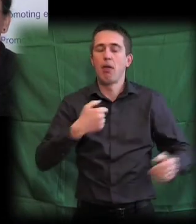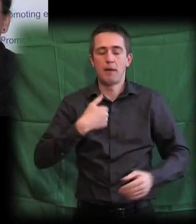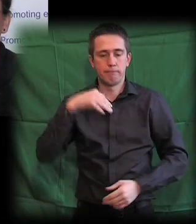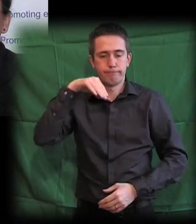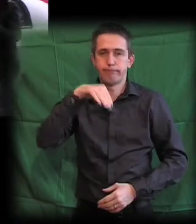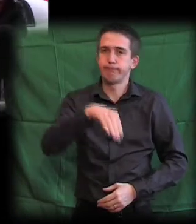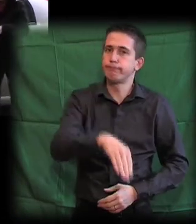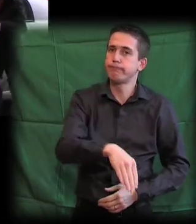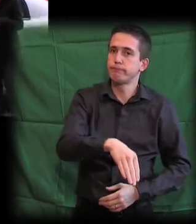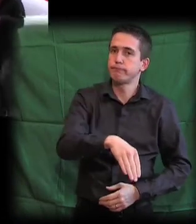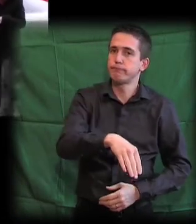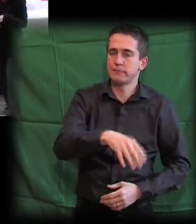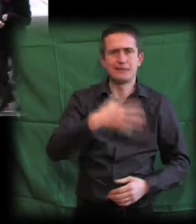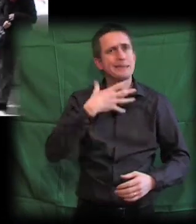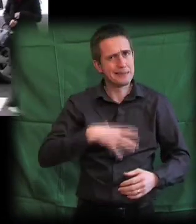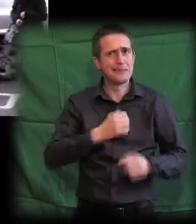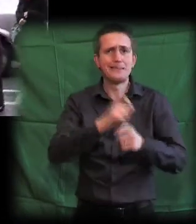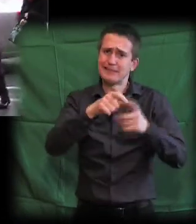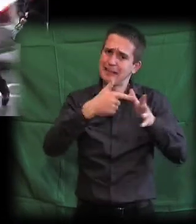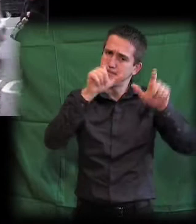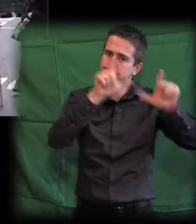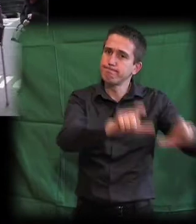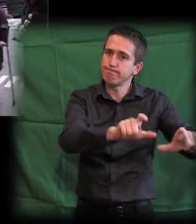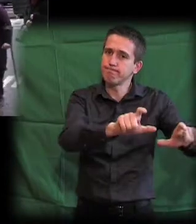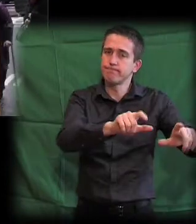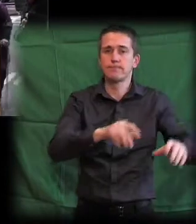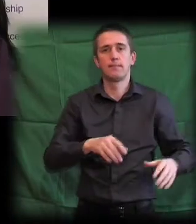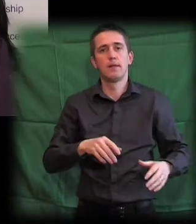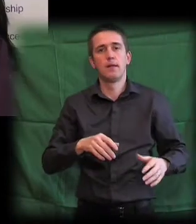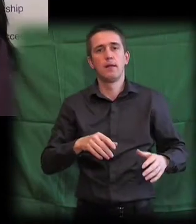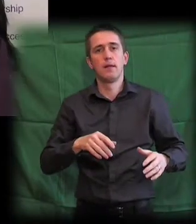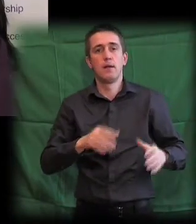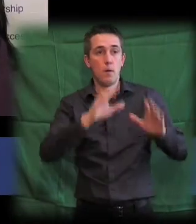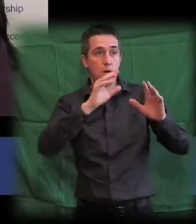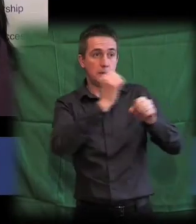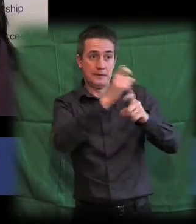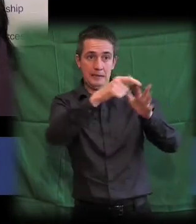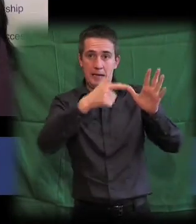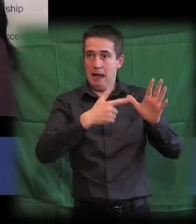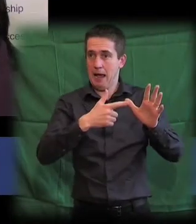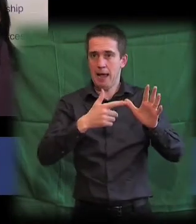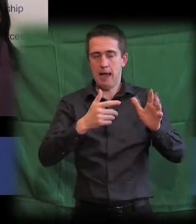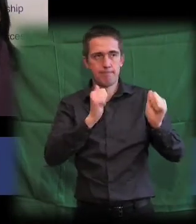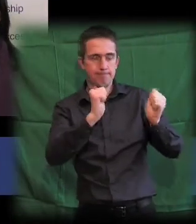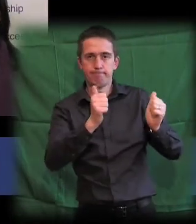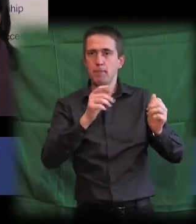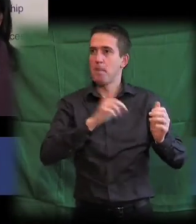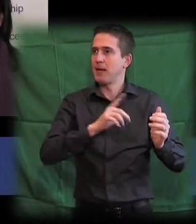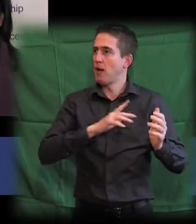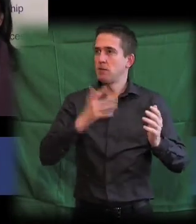GDA. People would become isolated and they wouldn't know their